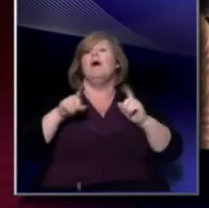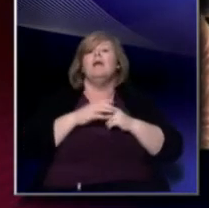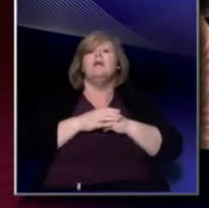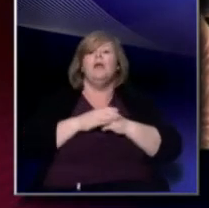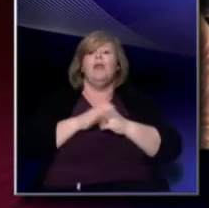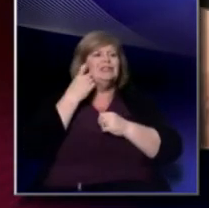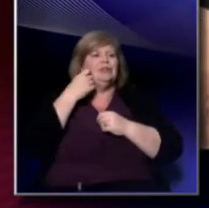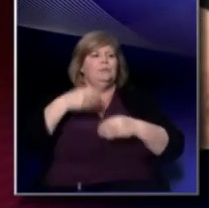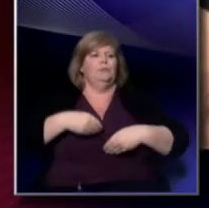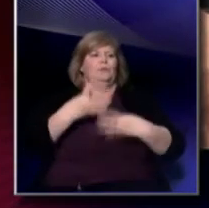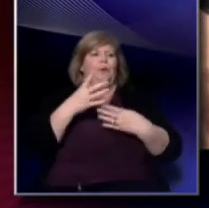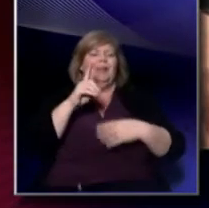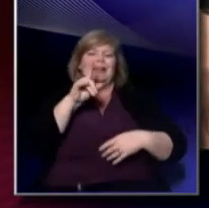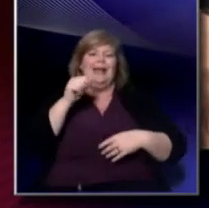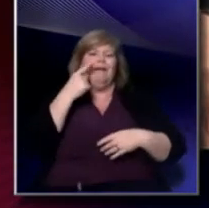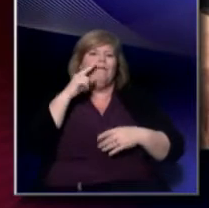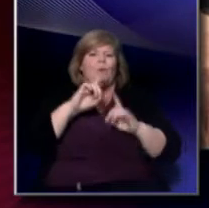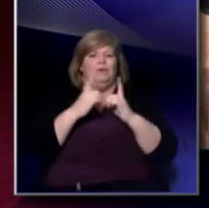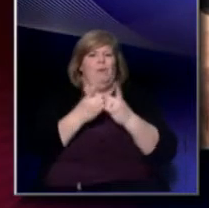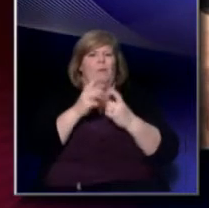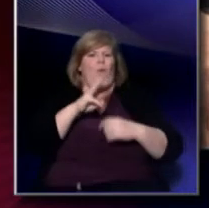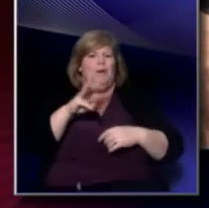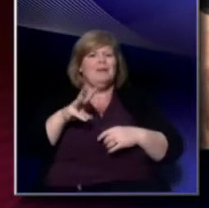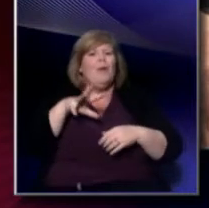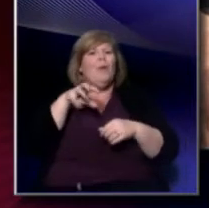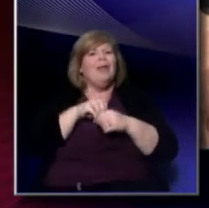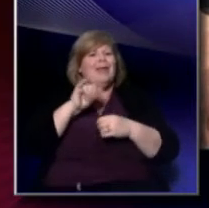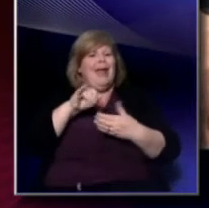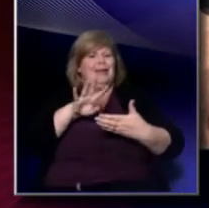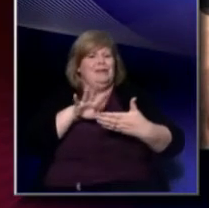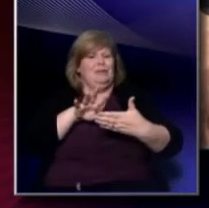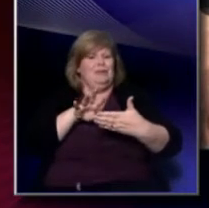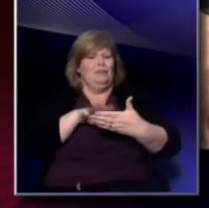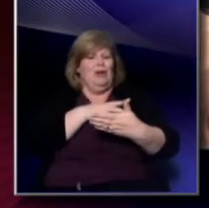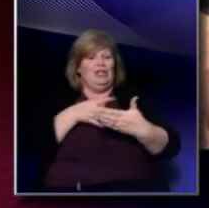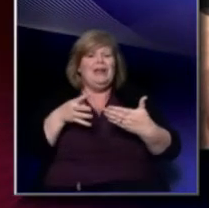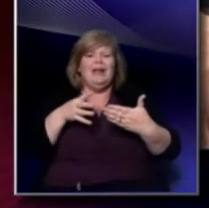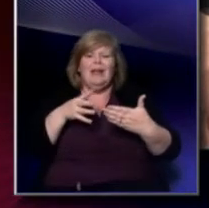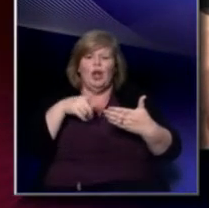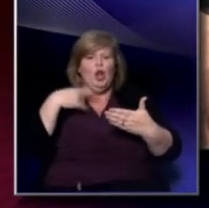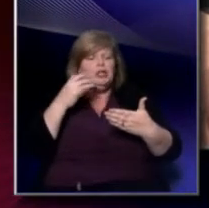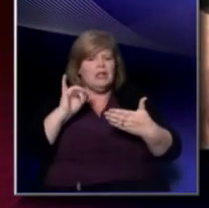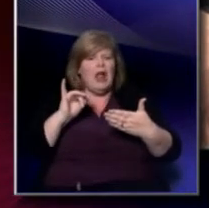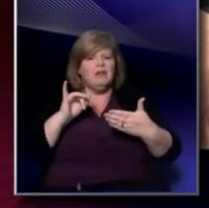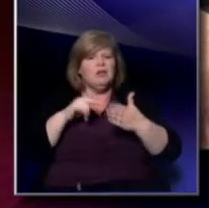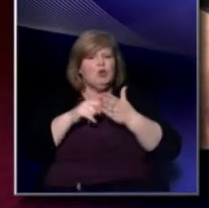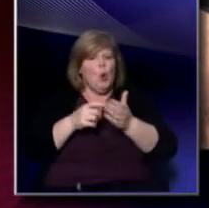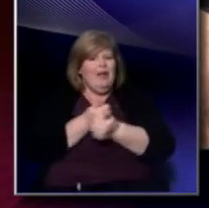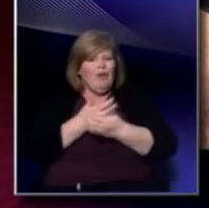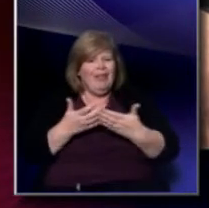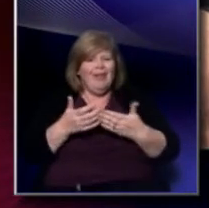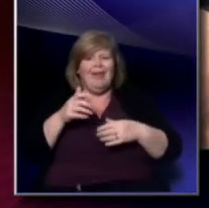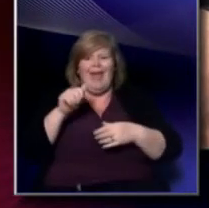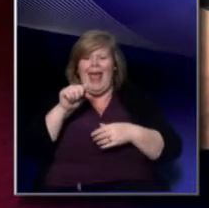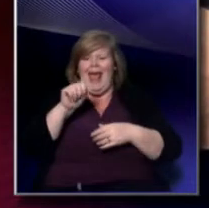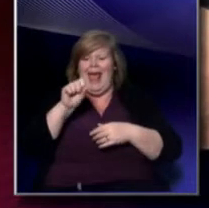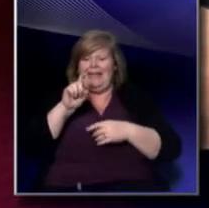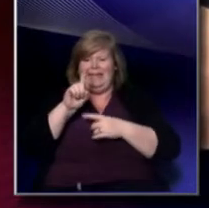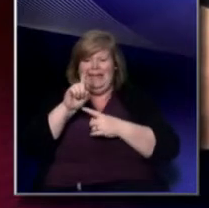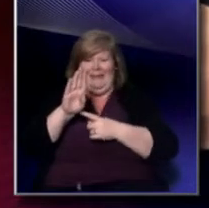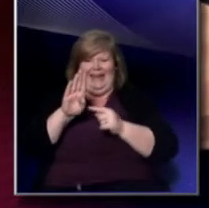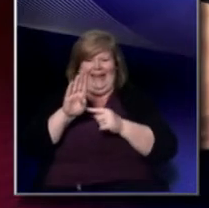itself. In the spreadsheet, it seems like it displays everything as just ASDB. It doesn't seem to distinguish between ASB